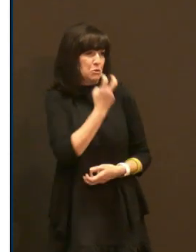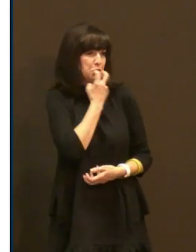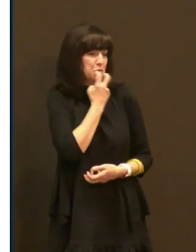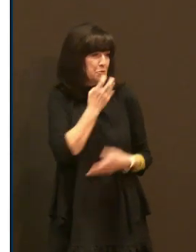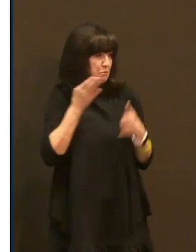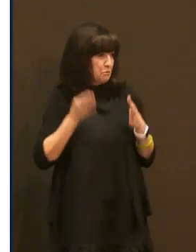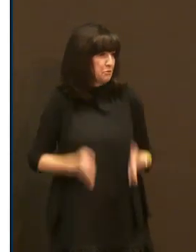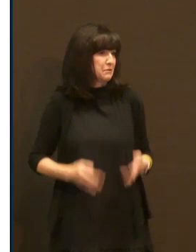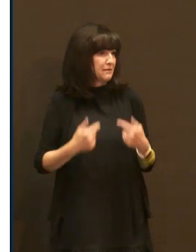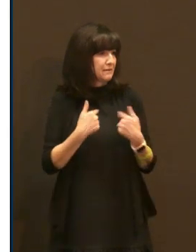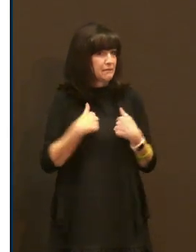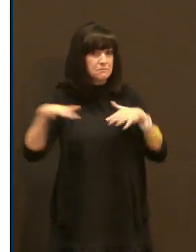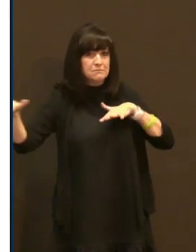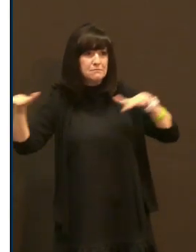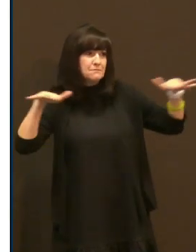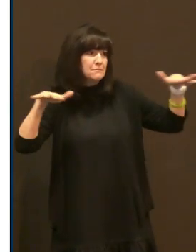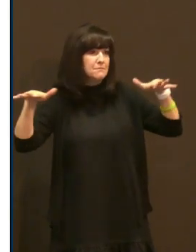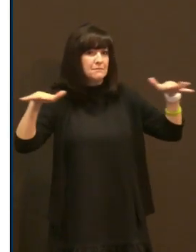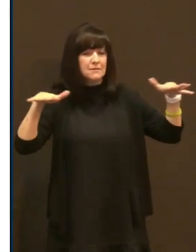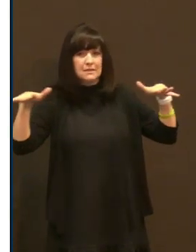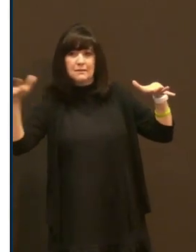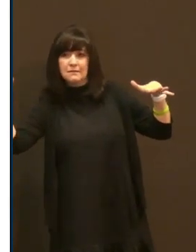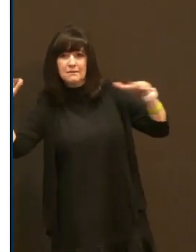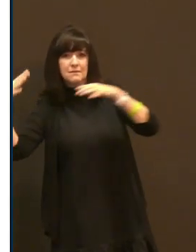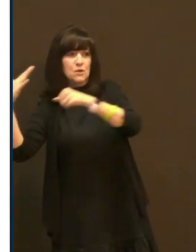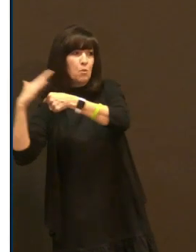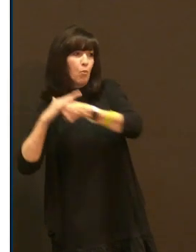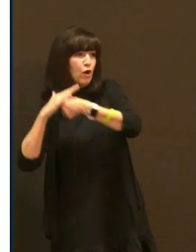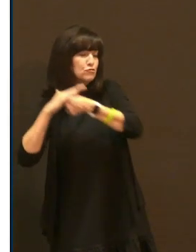through this and trying to balancing out those